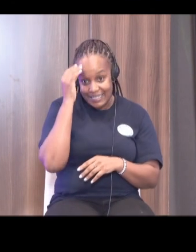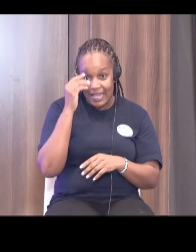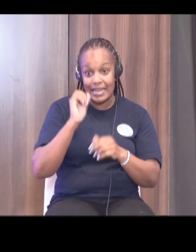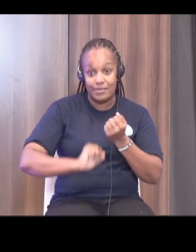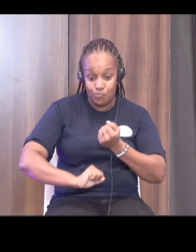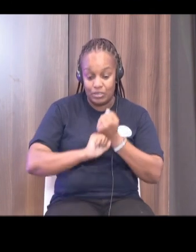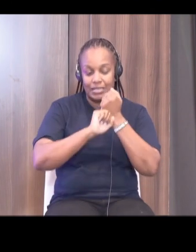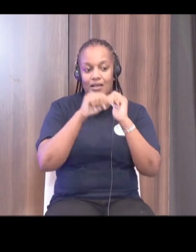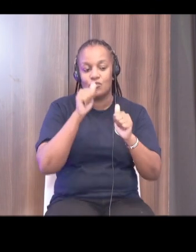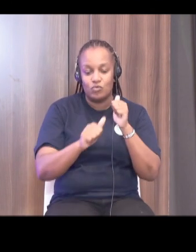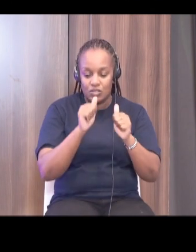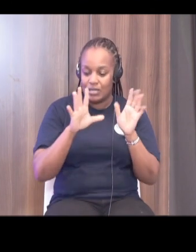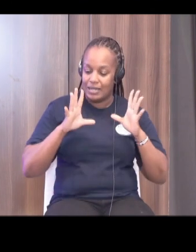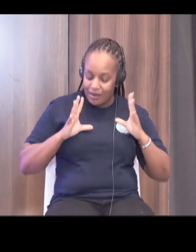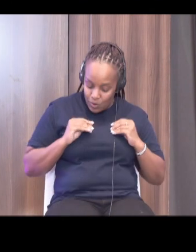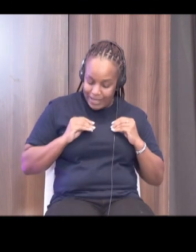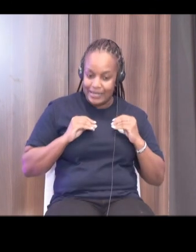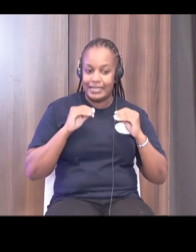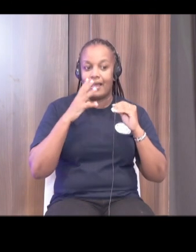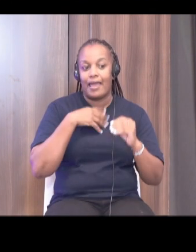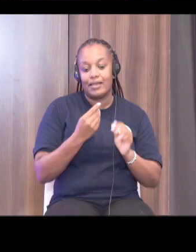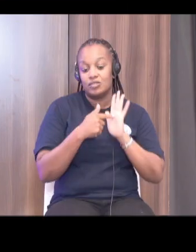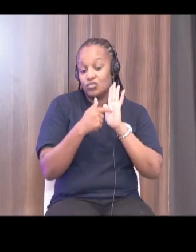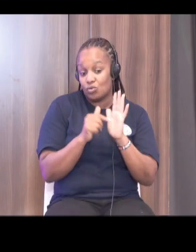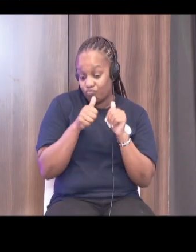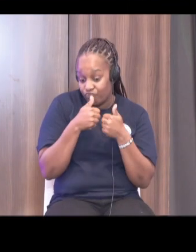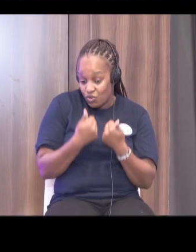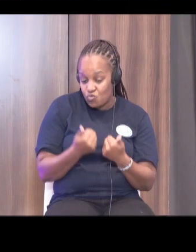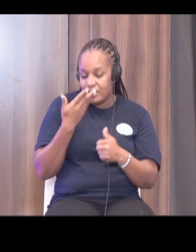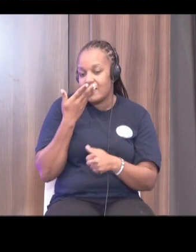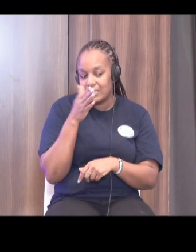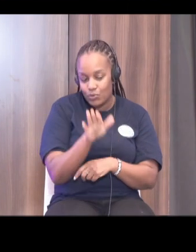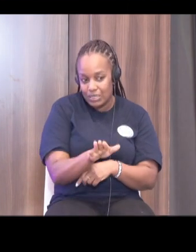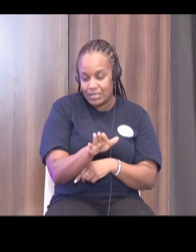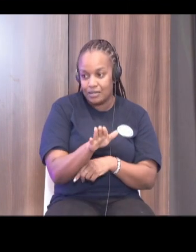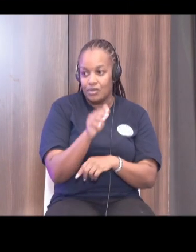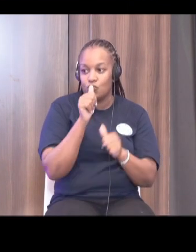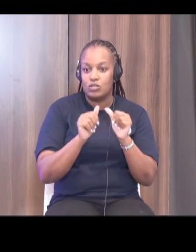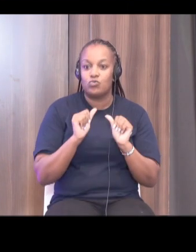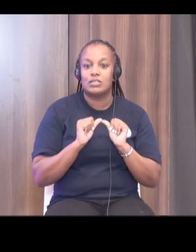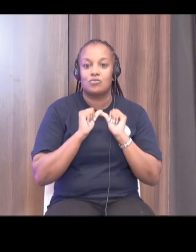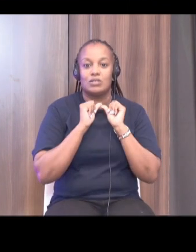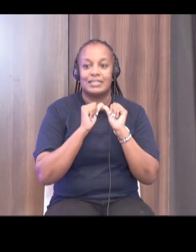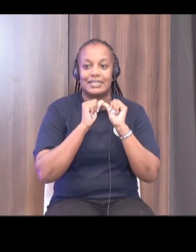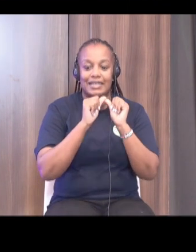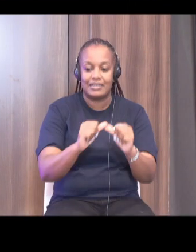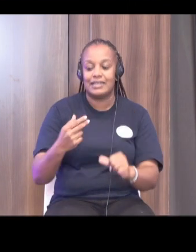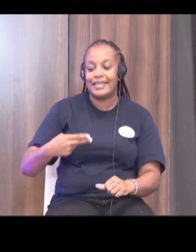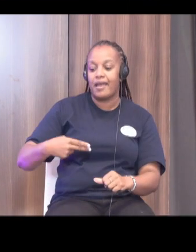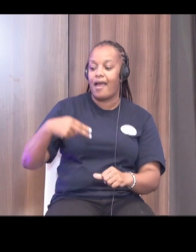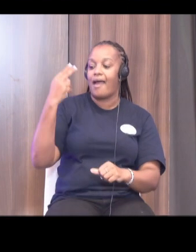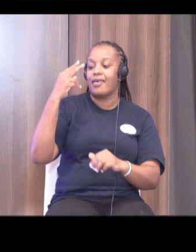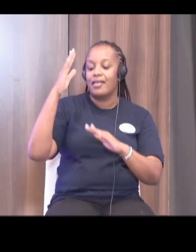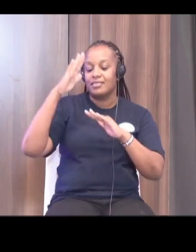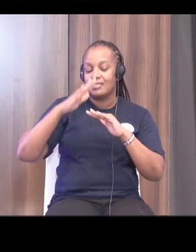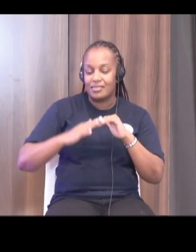well tolerated and elicited a very good serotype-specific immune response that was consistently higher than those observed